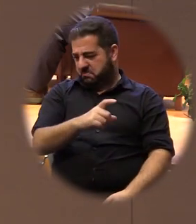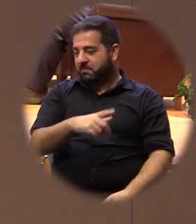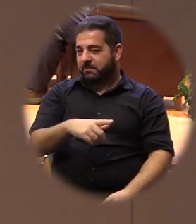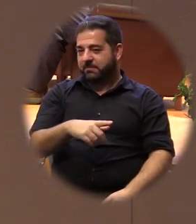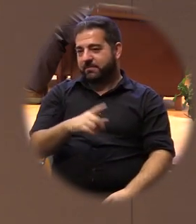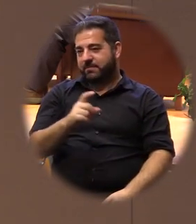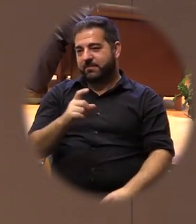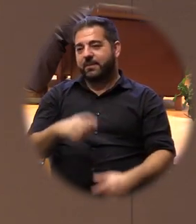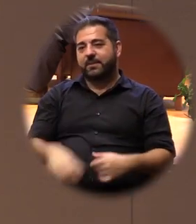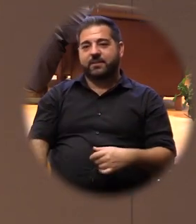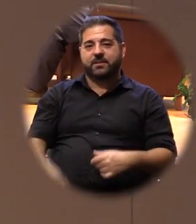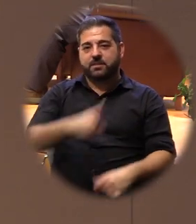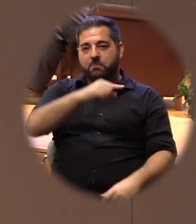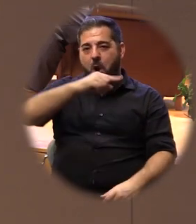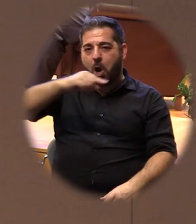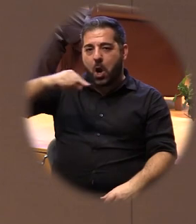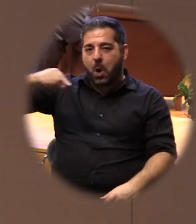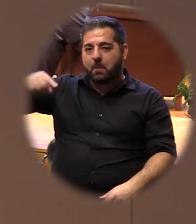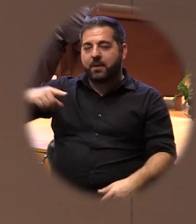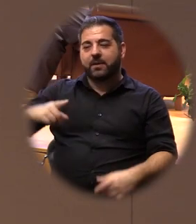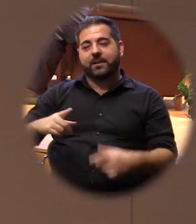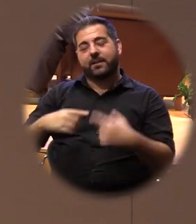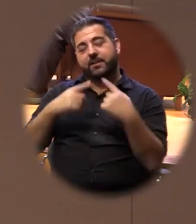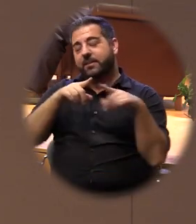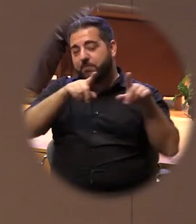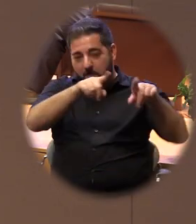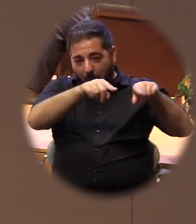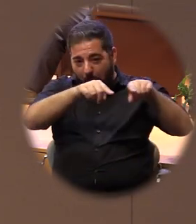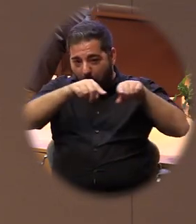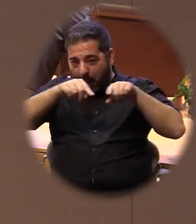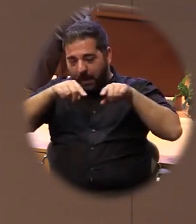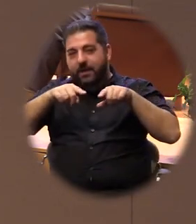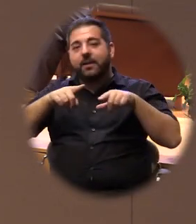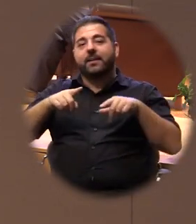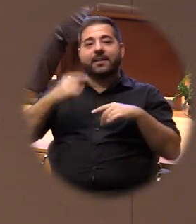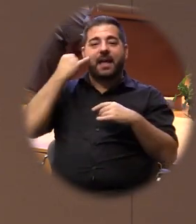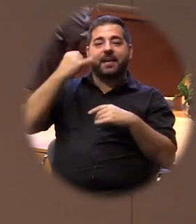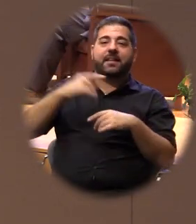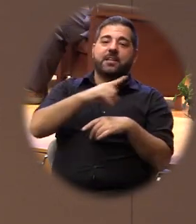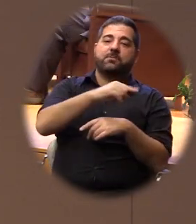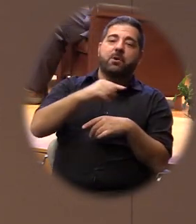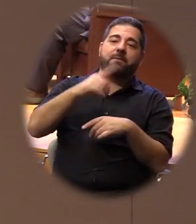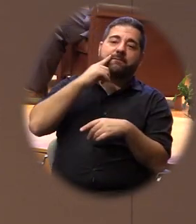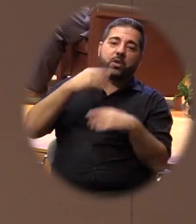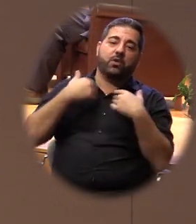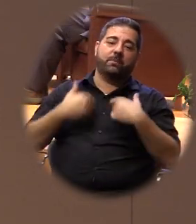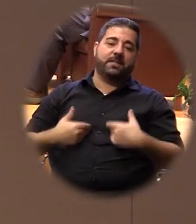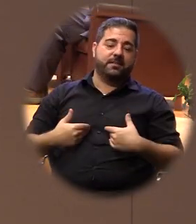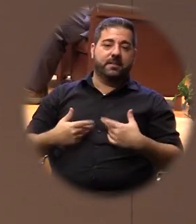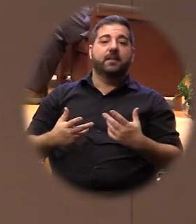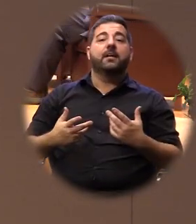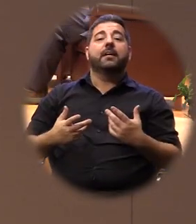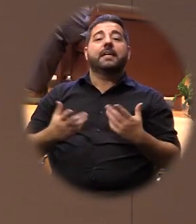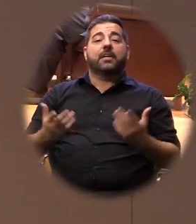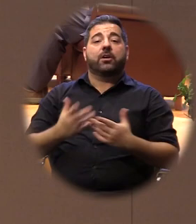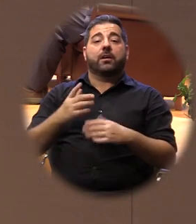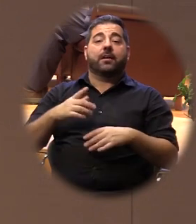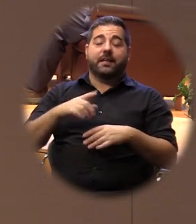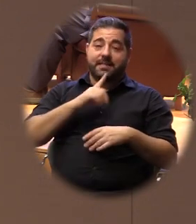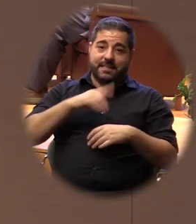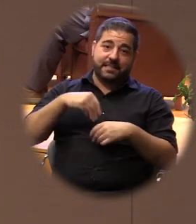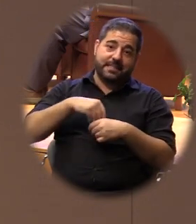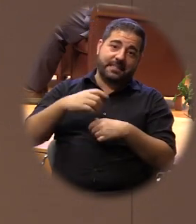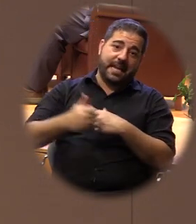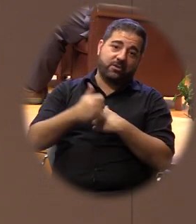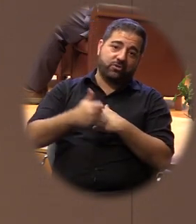right. But the idea that the sperm of the human sperm producers of Earth is in danger,